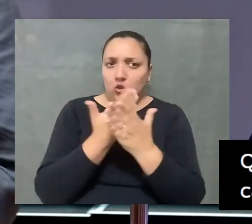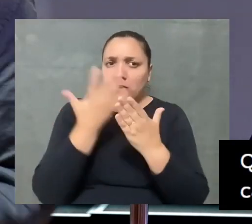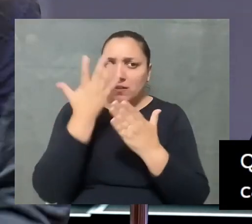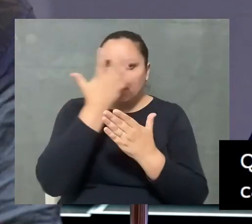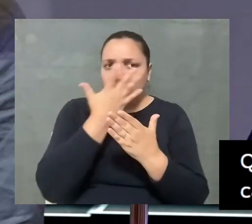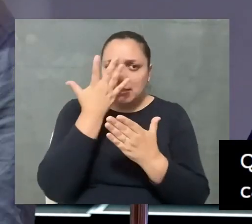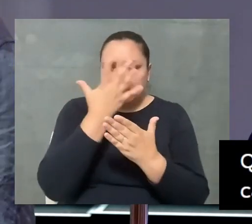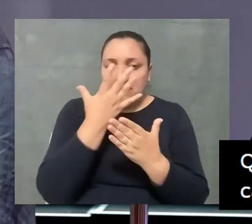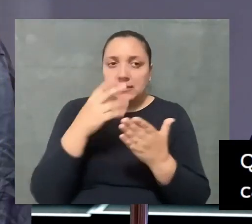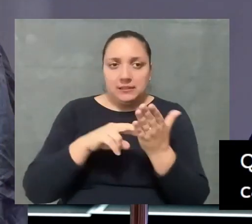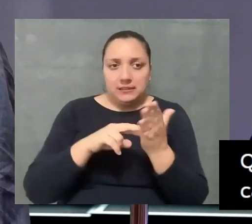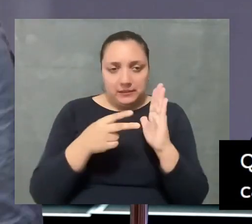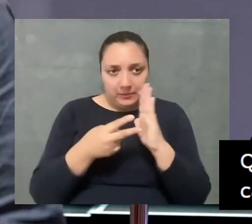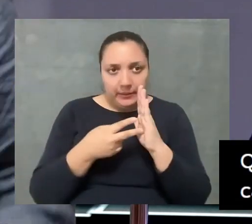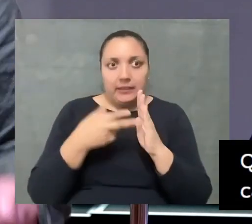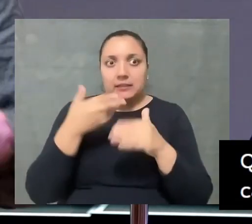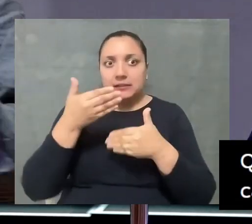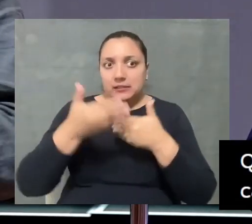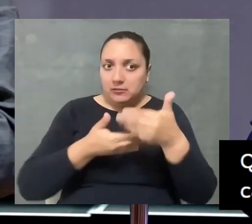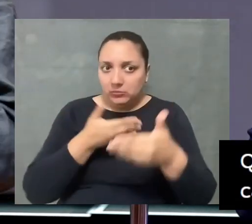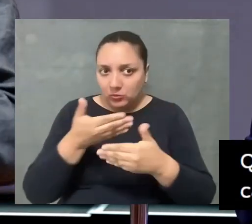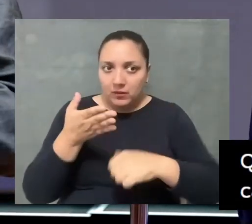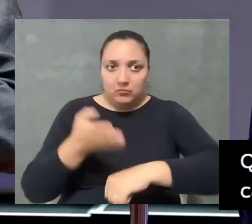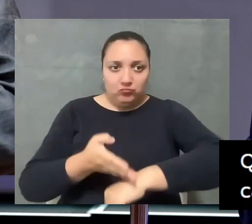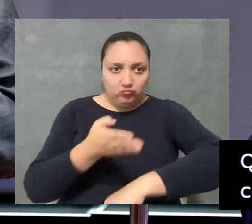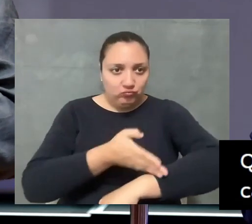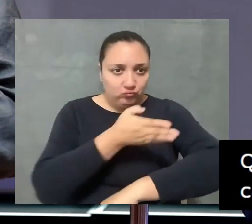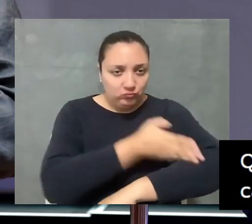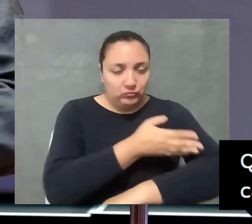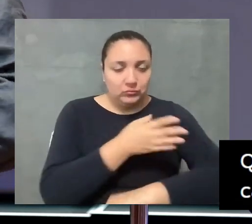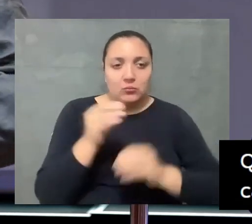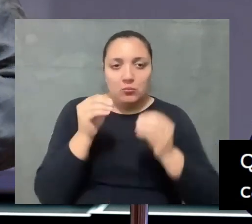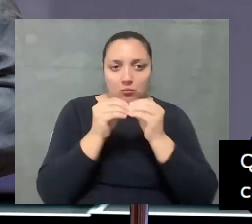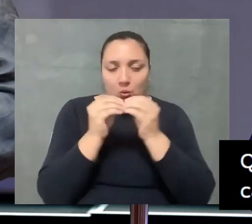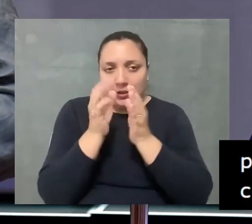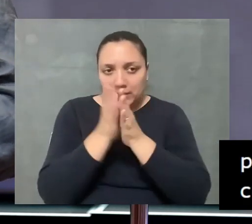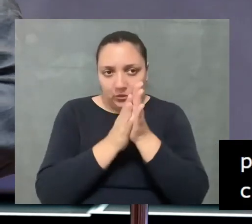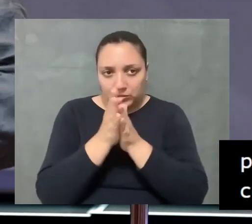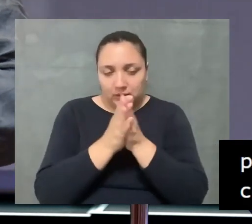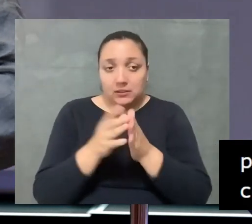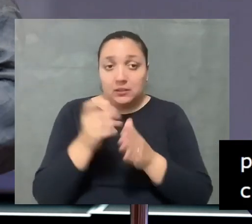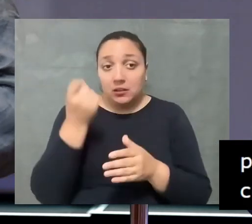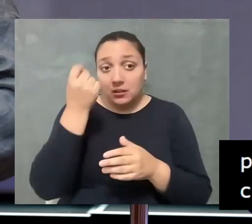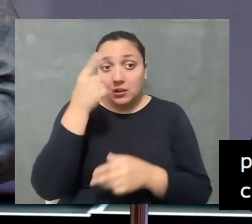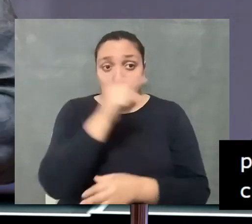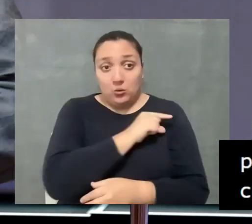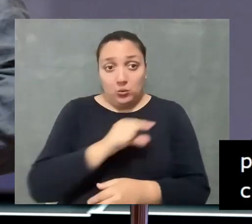more interest in the work that we are doing. So Queen's Public Library serves